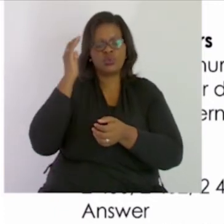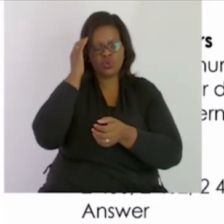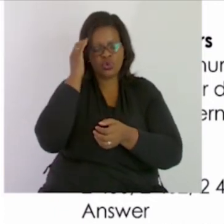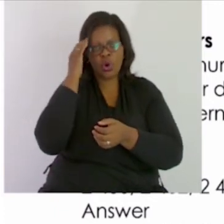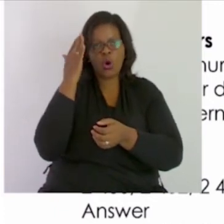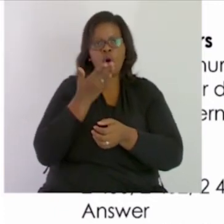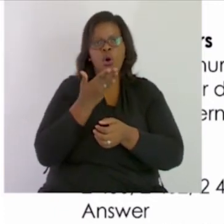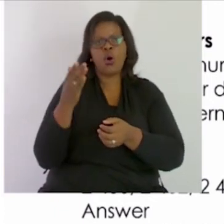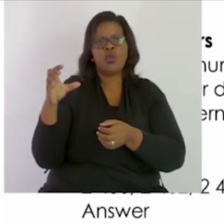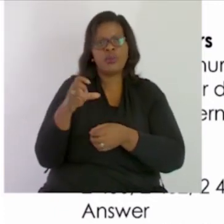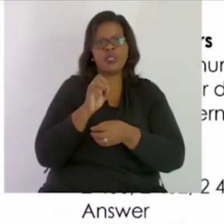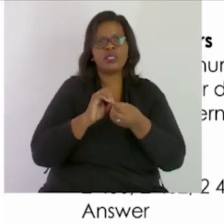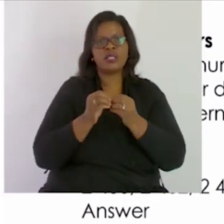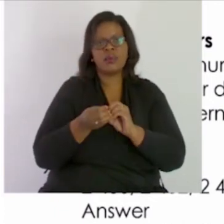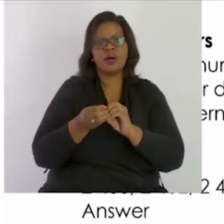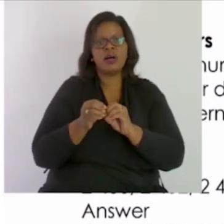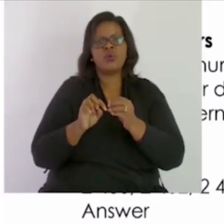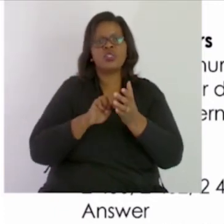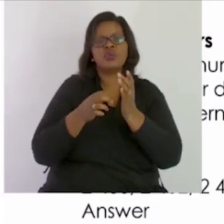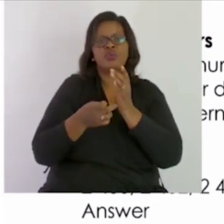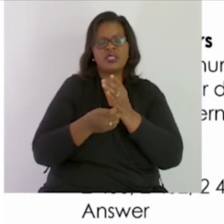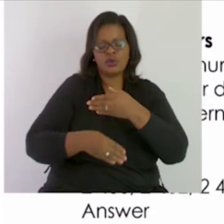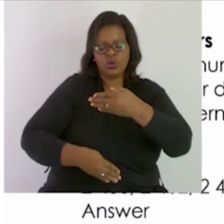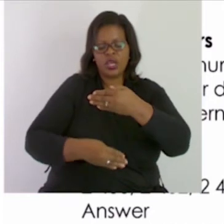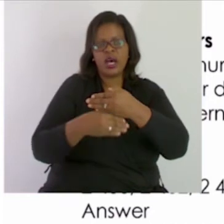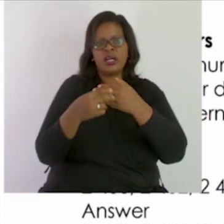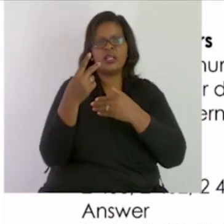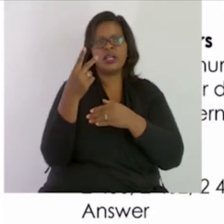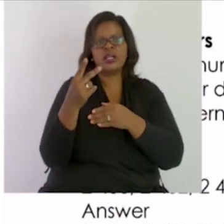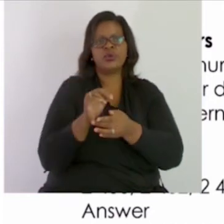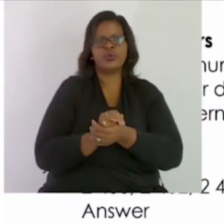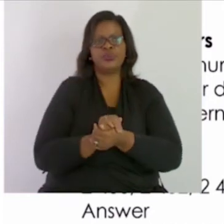missing number, it means we are supposed to add a 2.